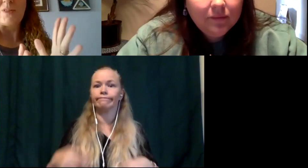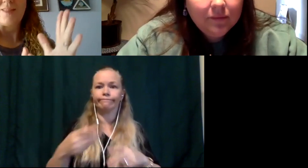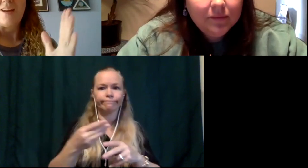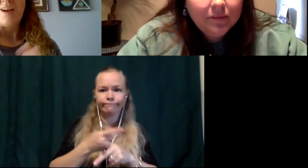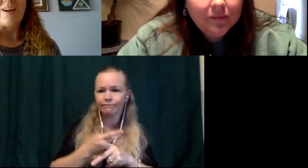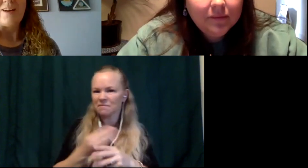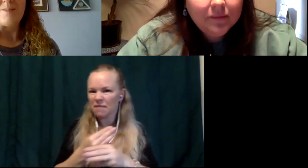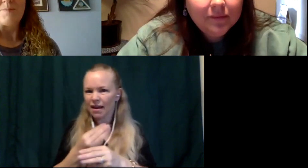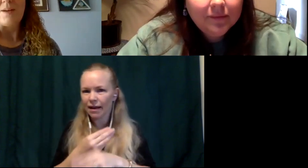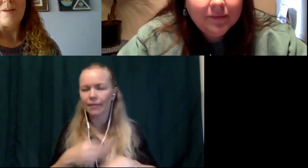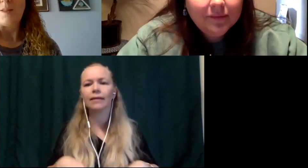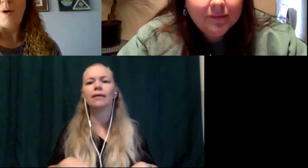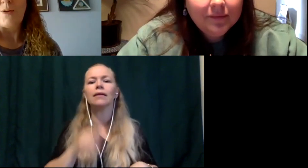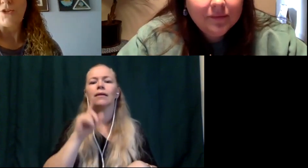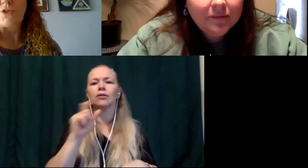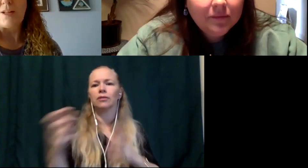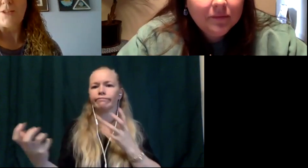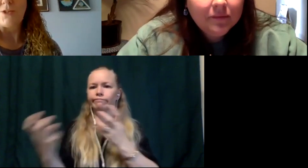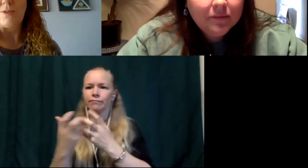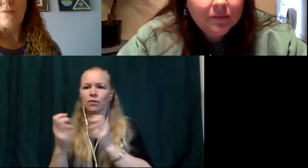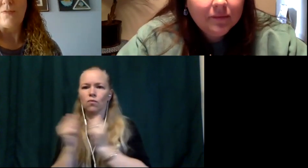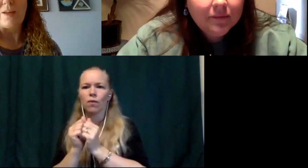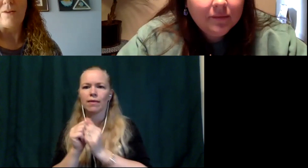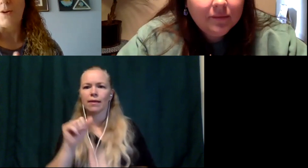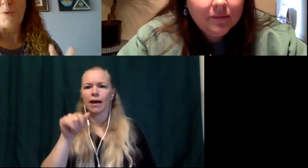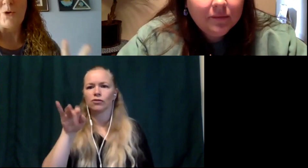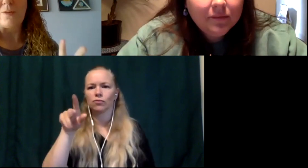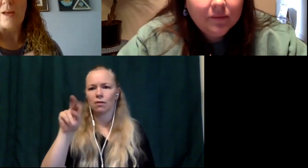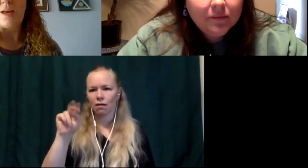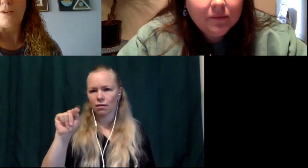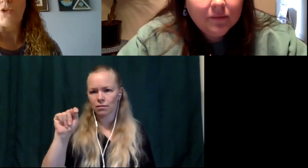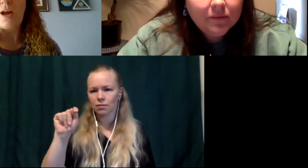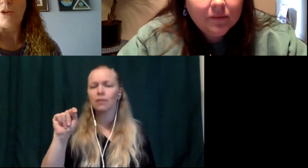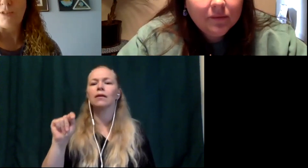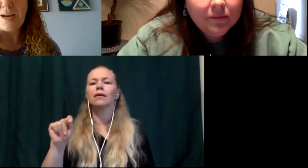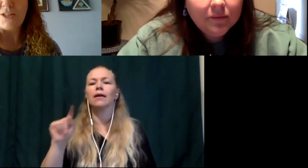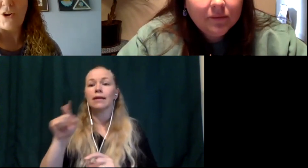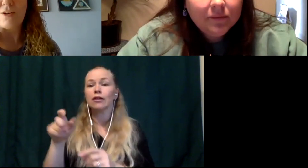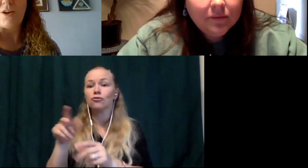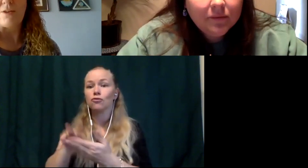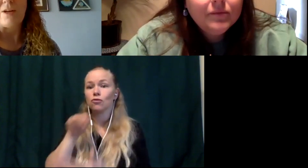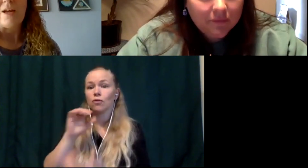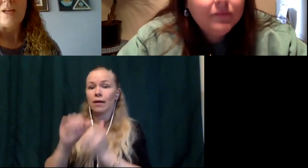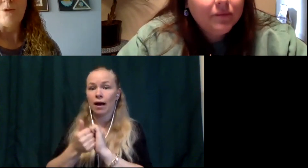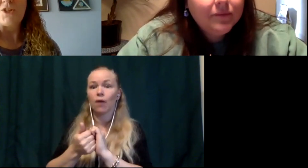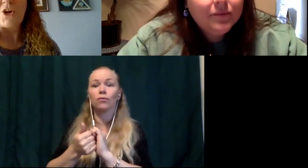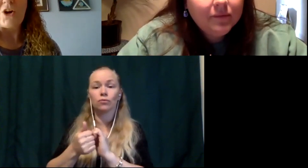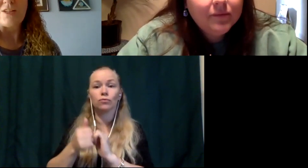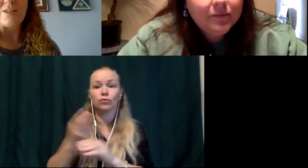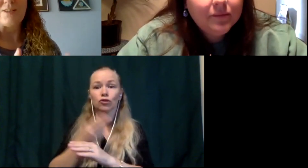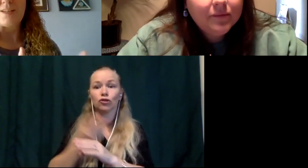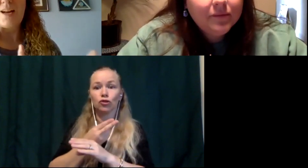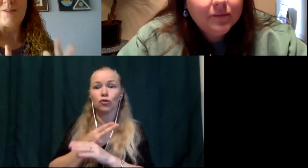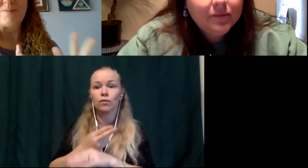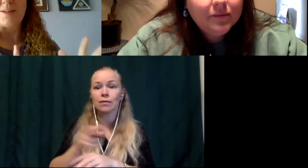it with the Apollo astronauts. If their computer, they had to learn how to use a star